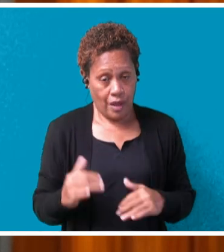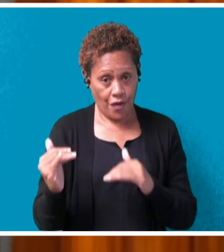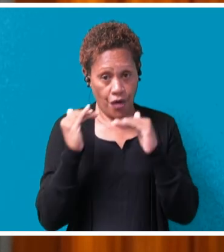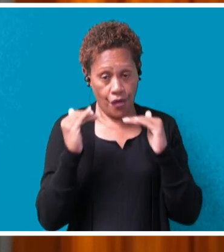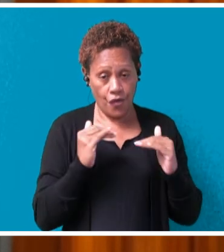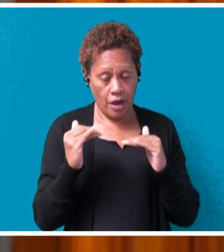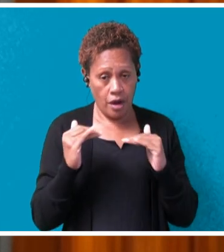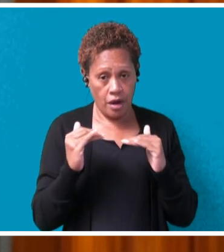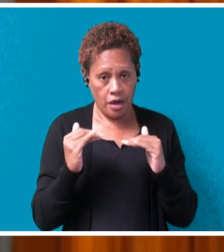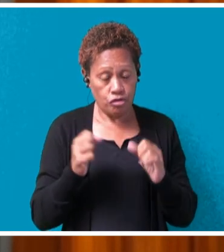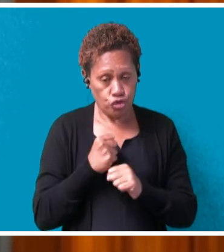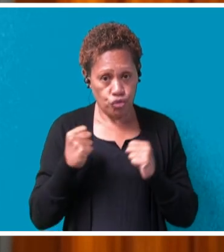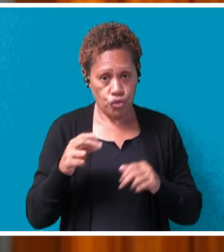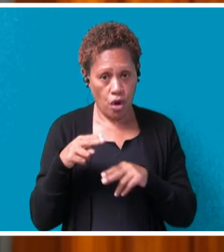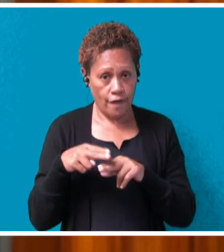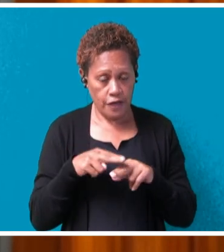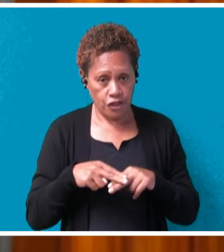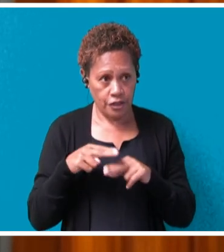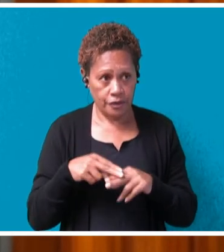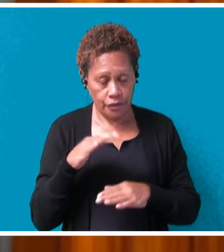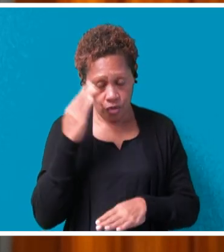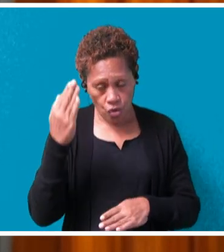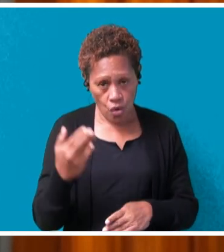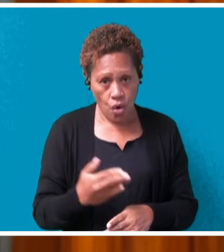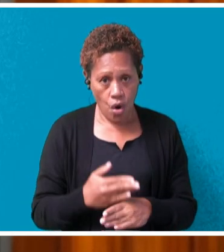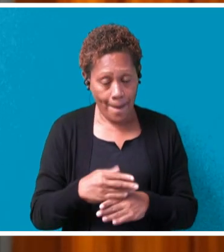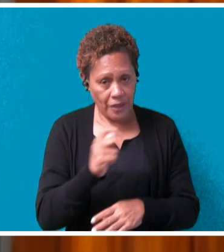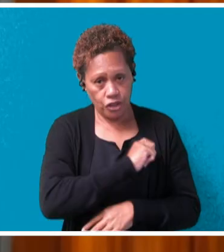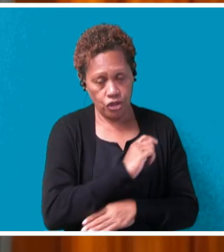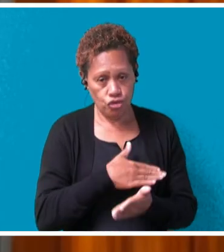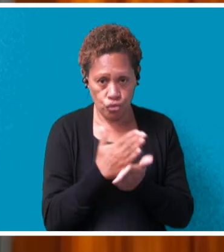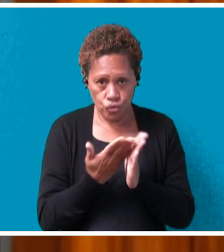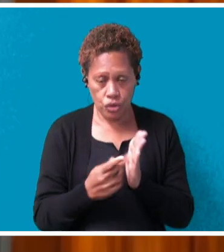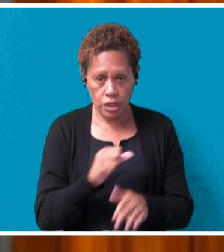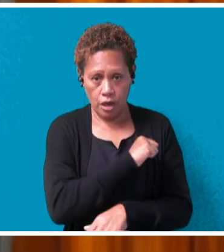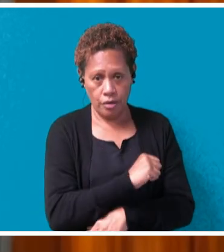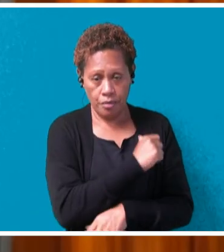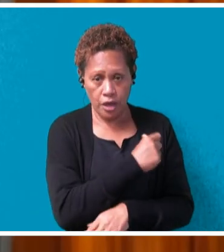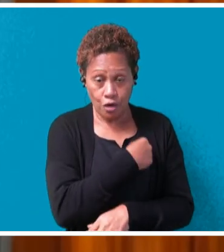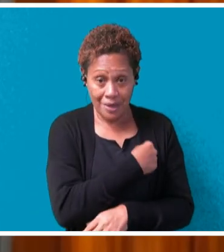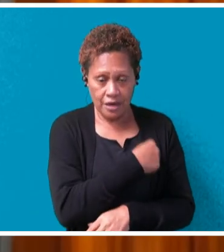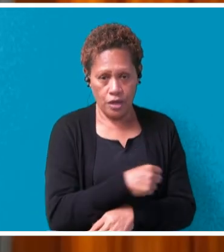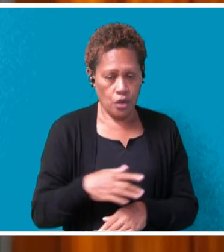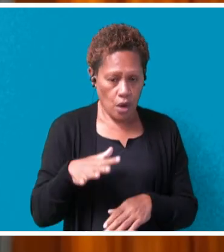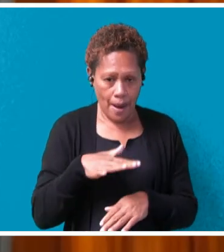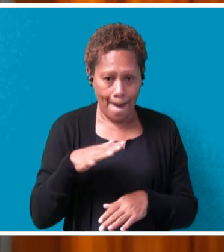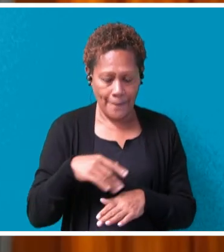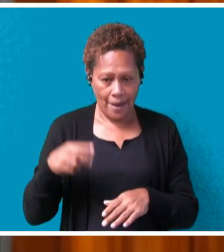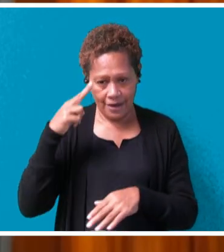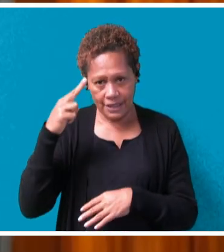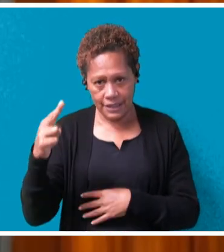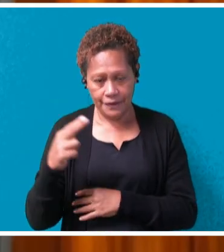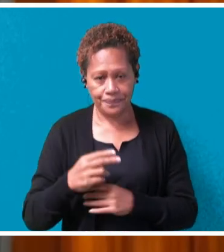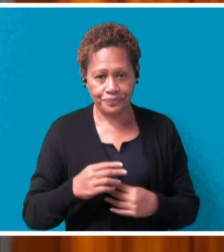us move forward together with hope, with trust, and with a shared commitment to the future of our beloved nation. Mr. Speaker,